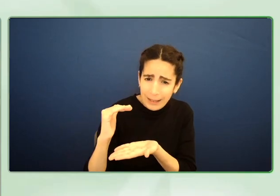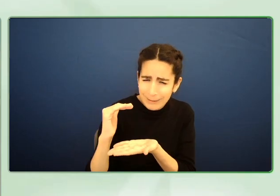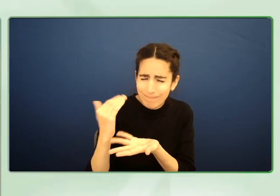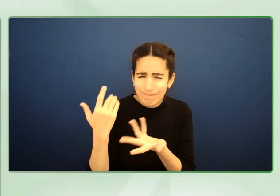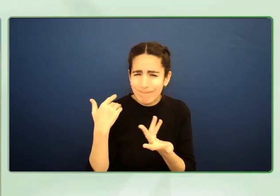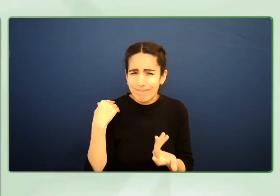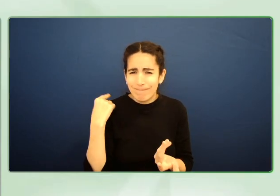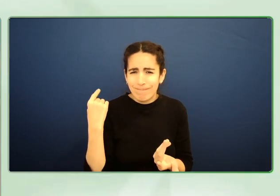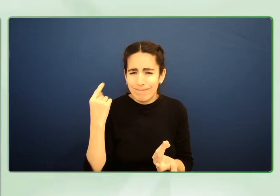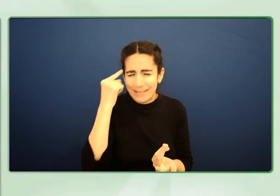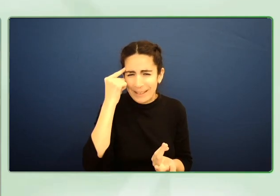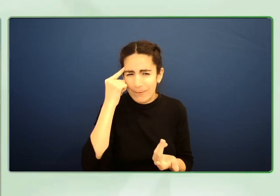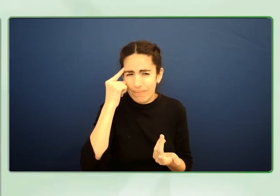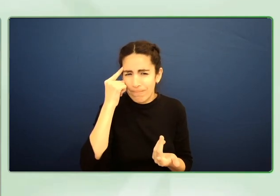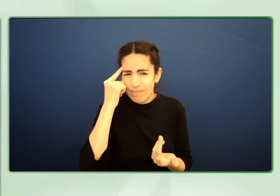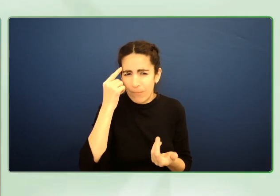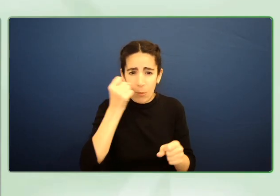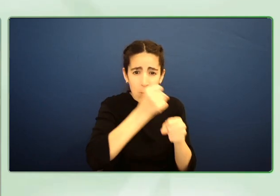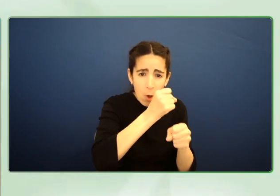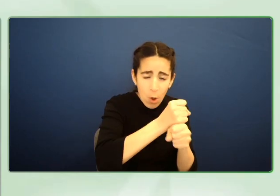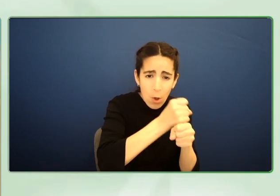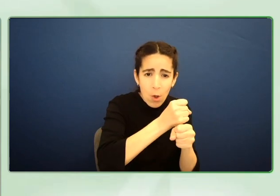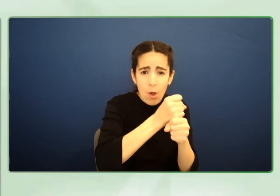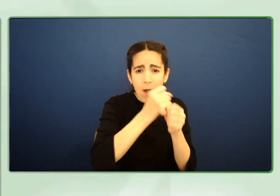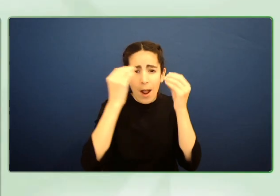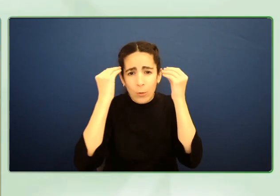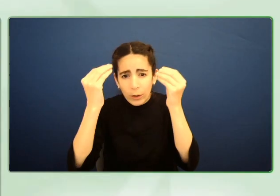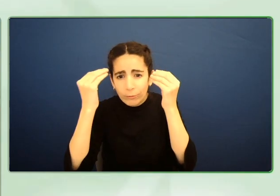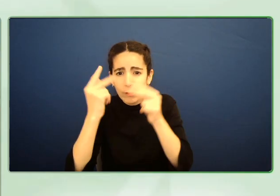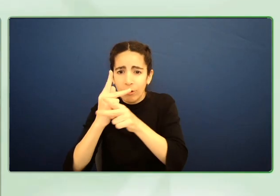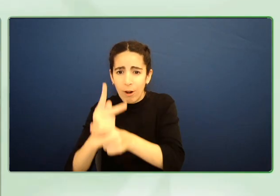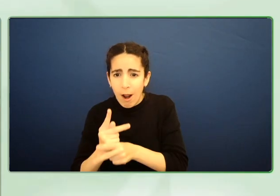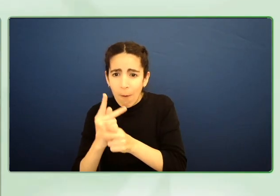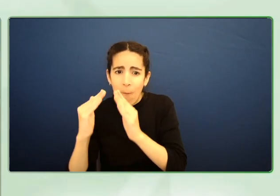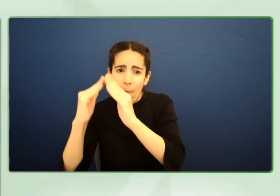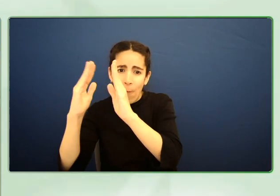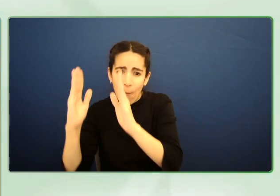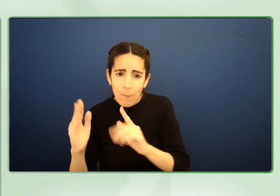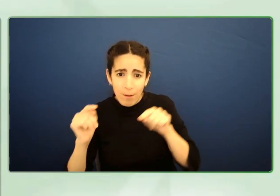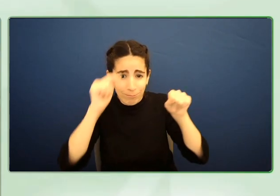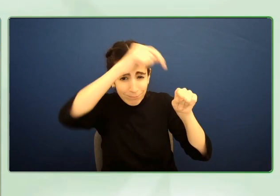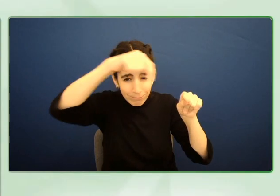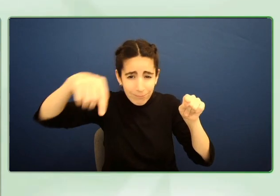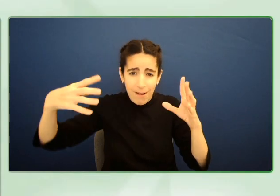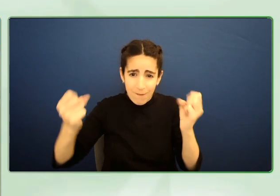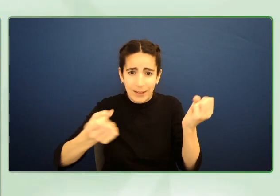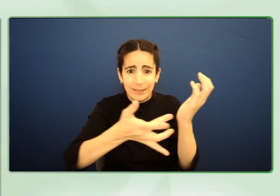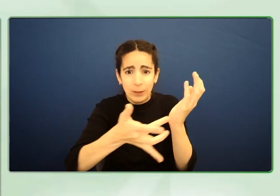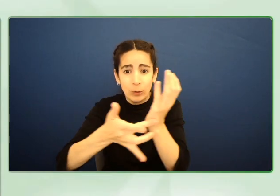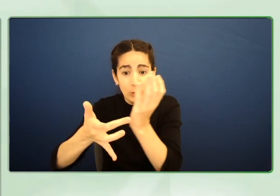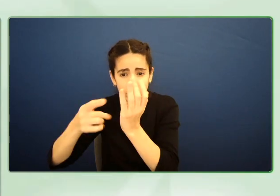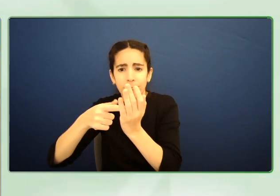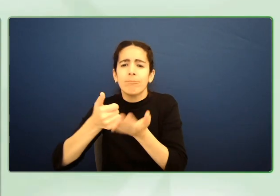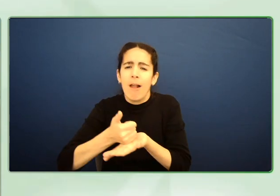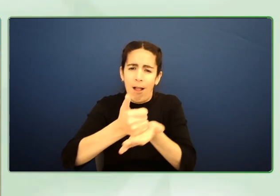audiences. As long as we have neurodiverse people and their parents and amazing researchers and great organizations having a